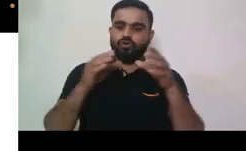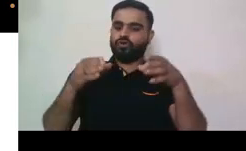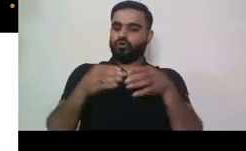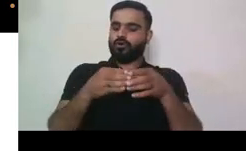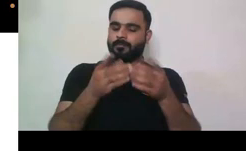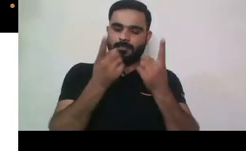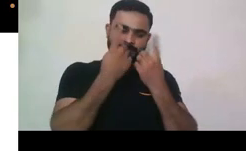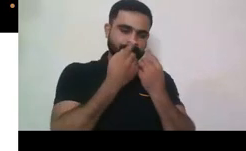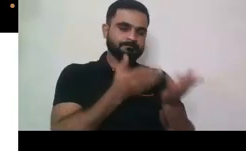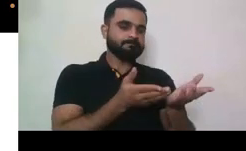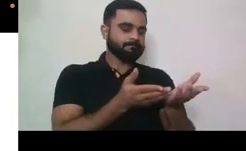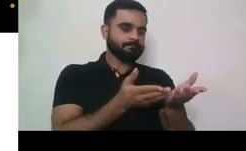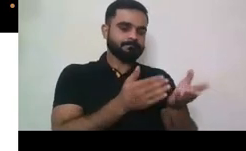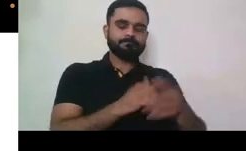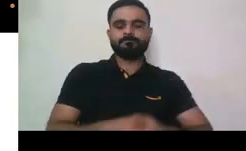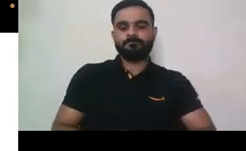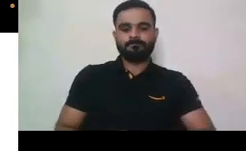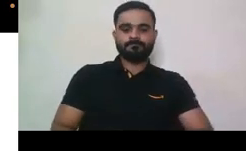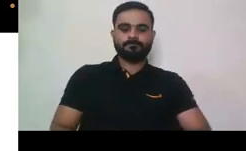evaluation?